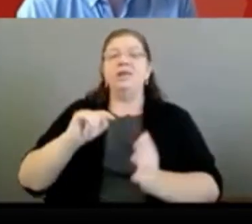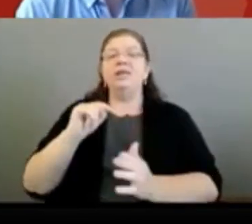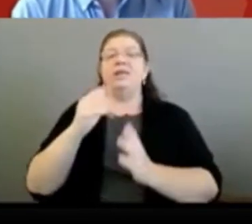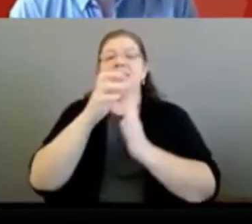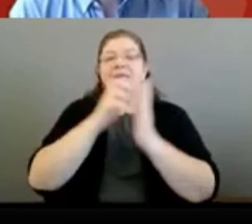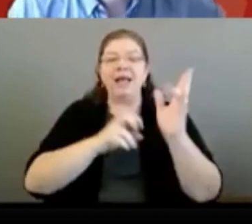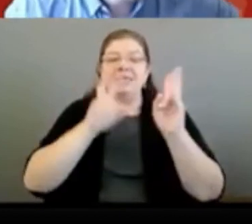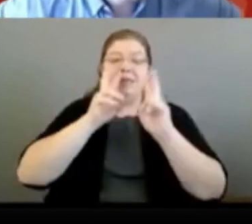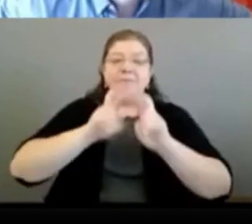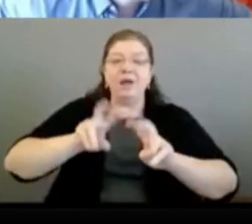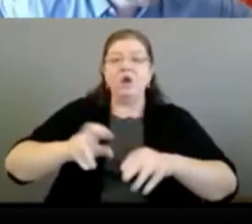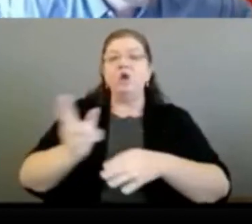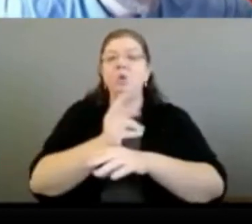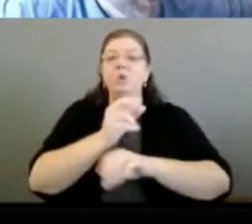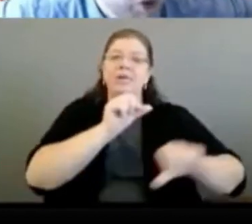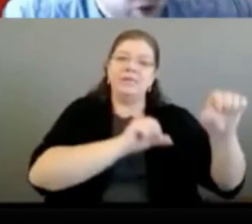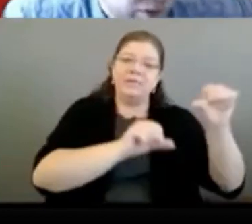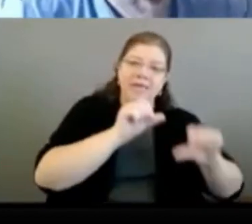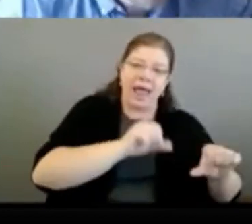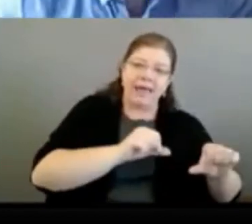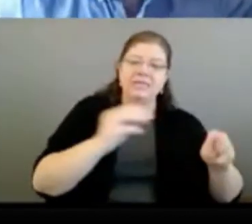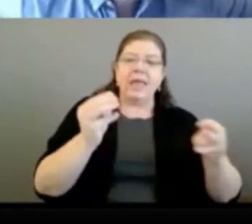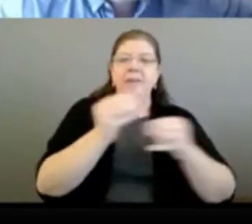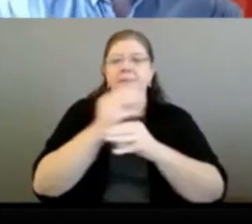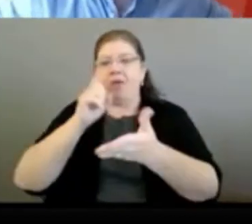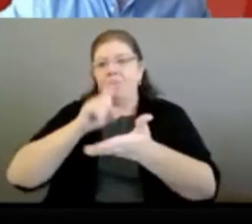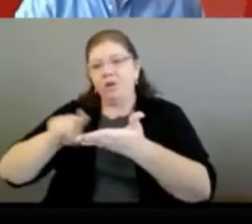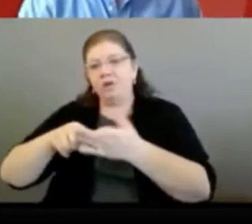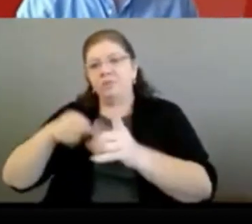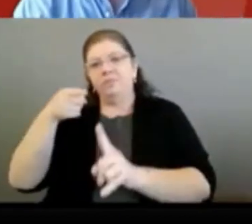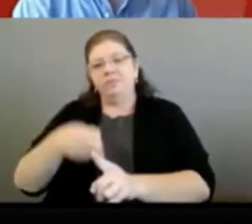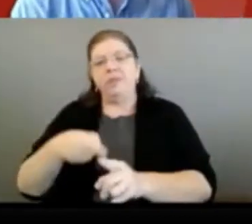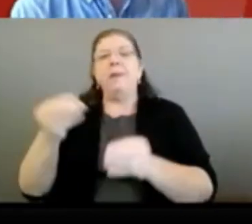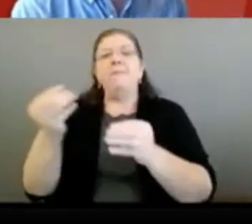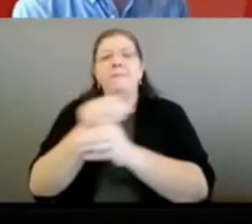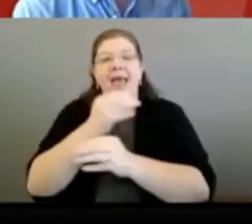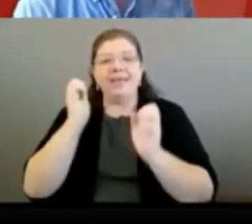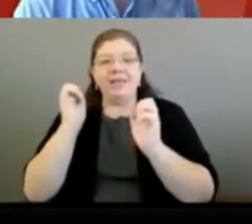in science and math research, in particular math education research.